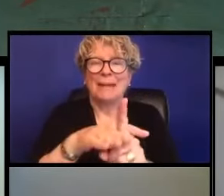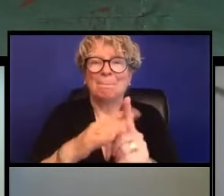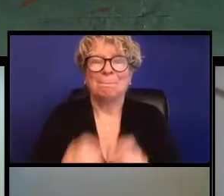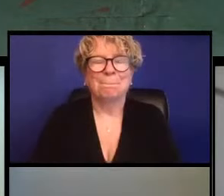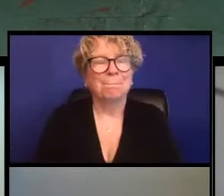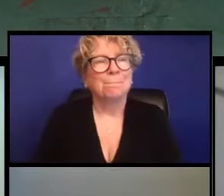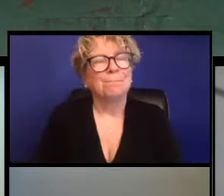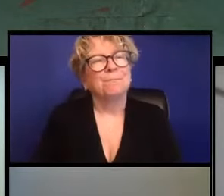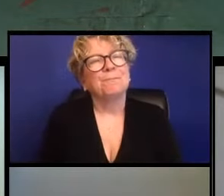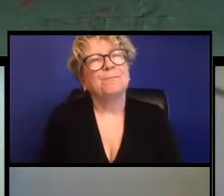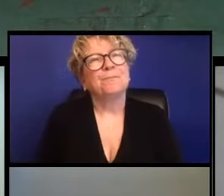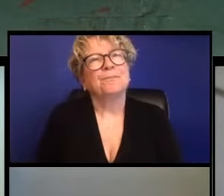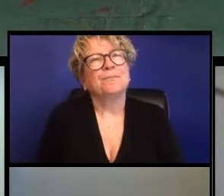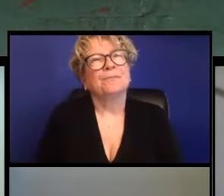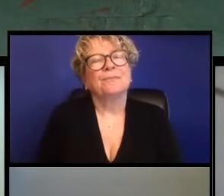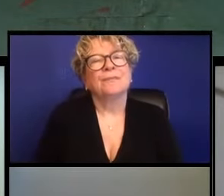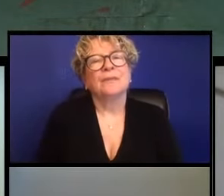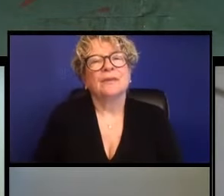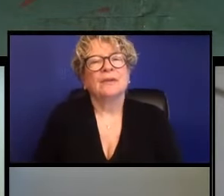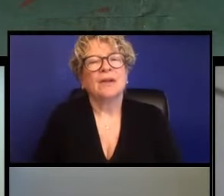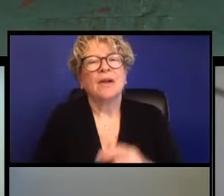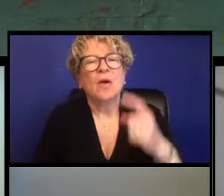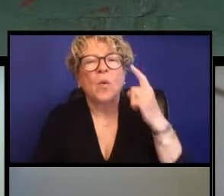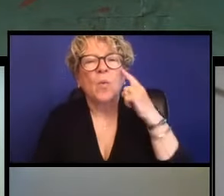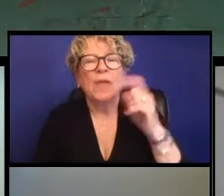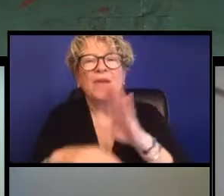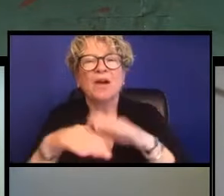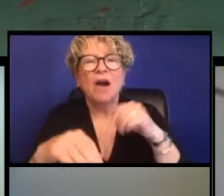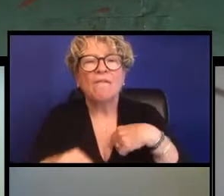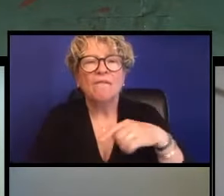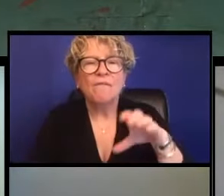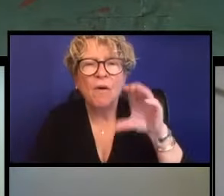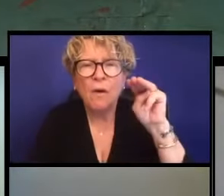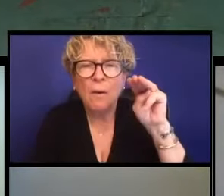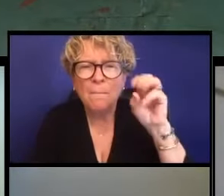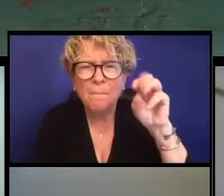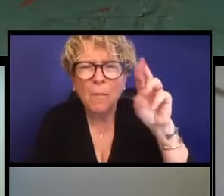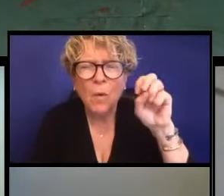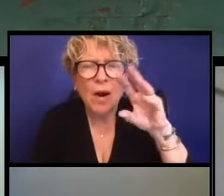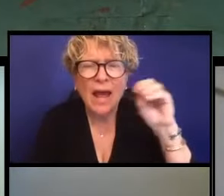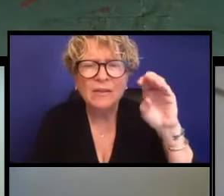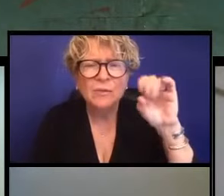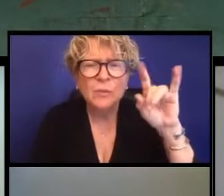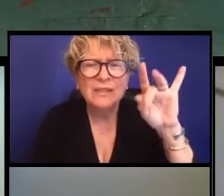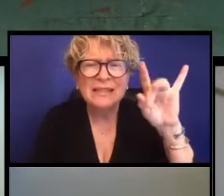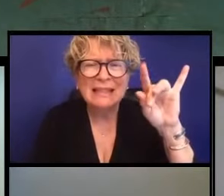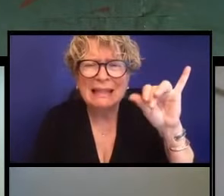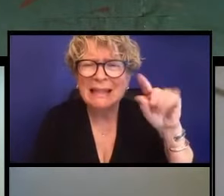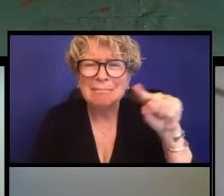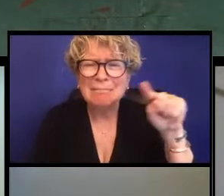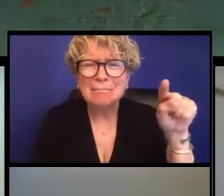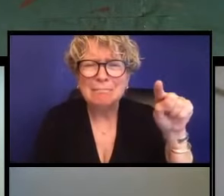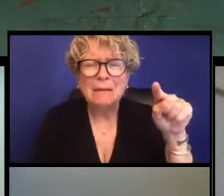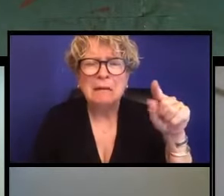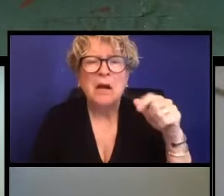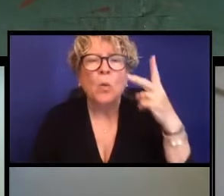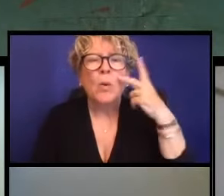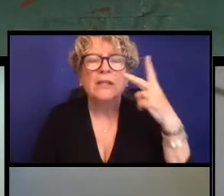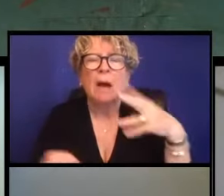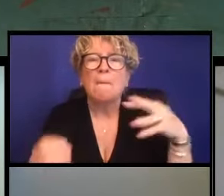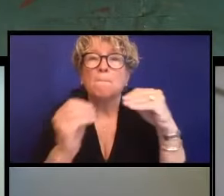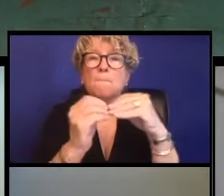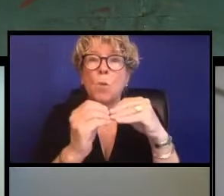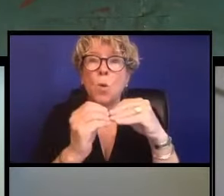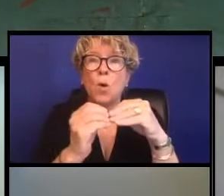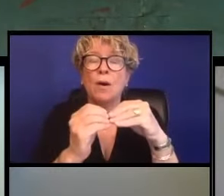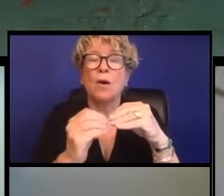the call for more inclusivity came out, what we saw was more white people writing in people of